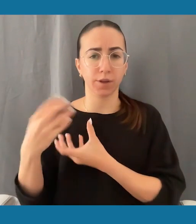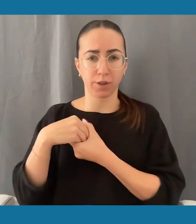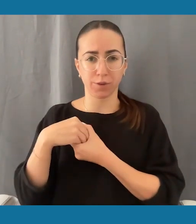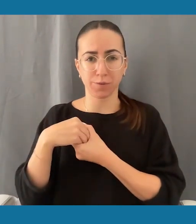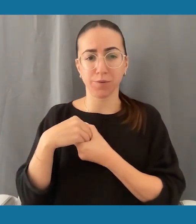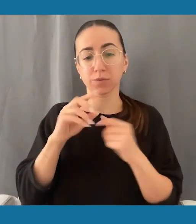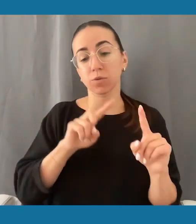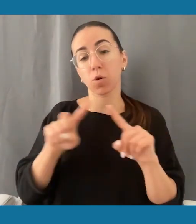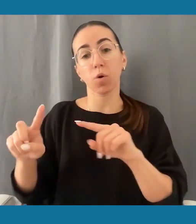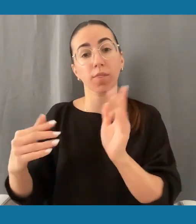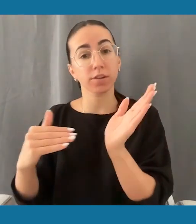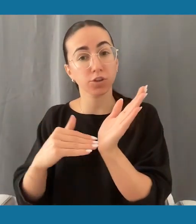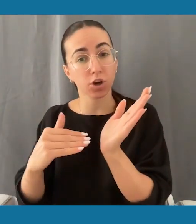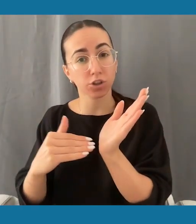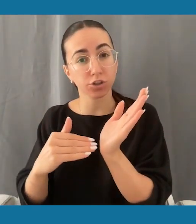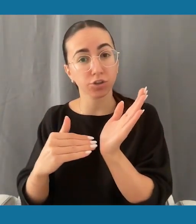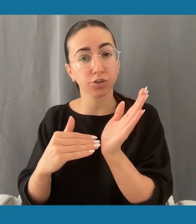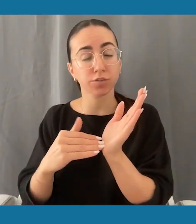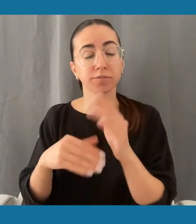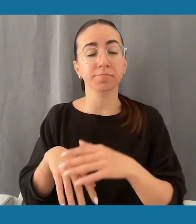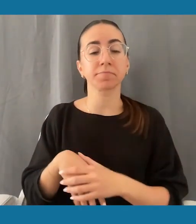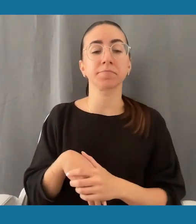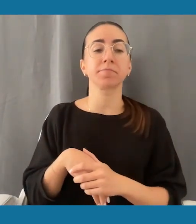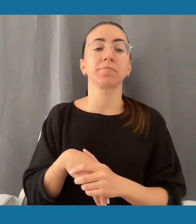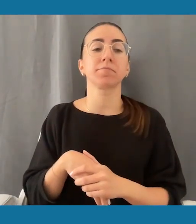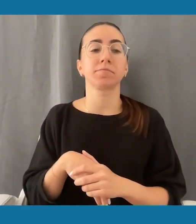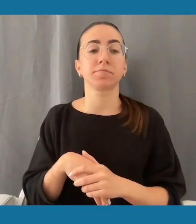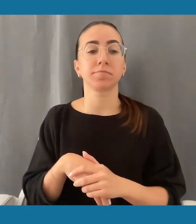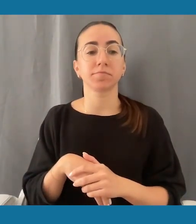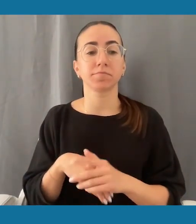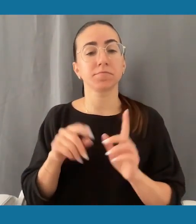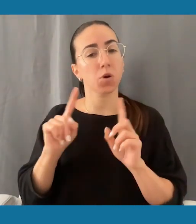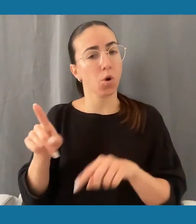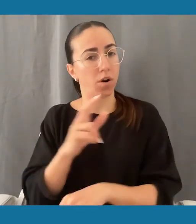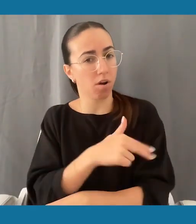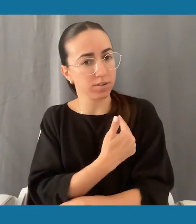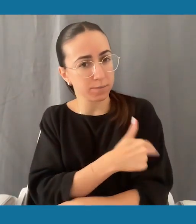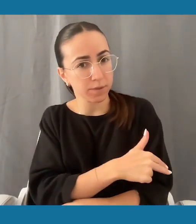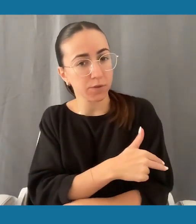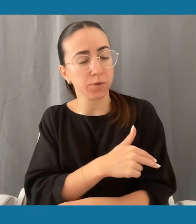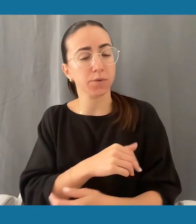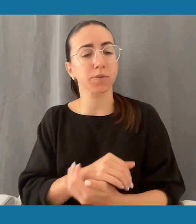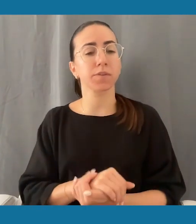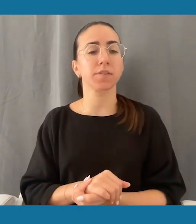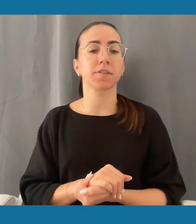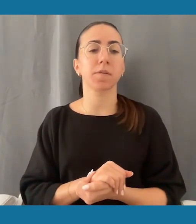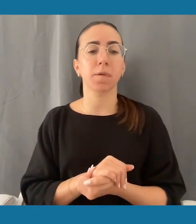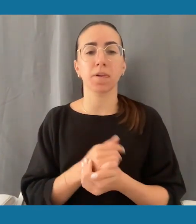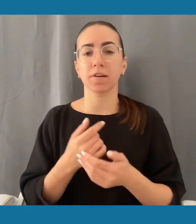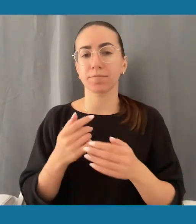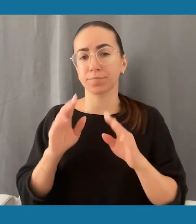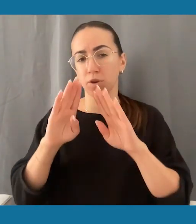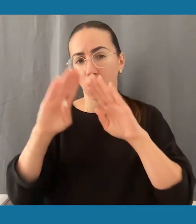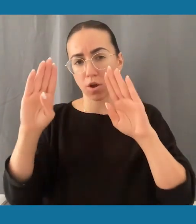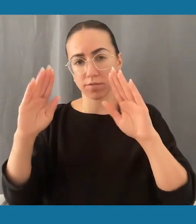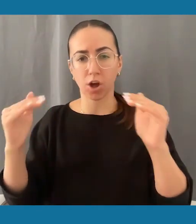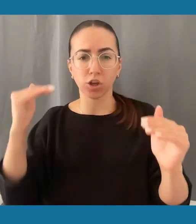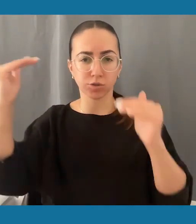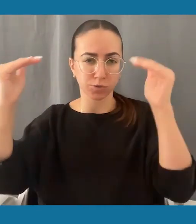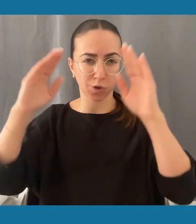to a doctor, physician services, going to a hospital, going to adult